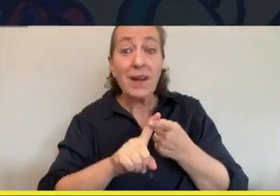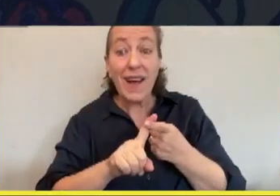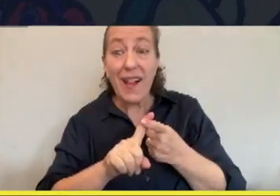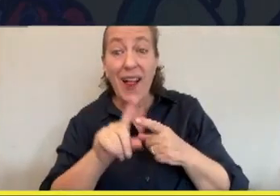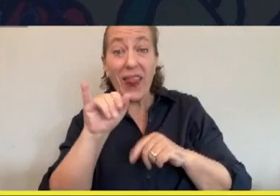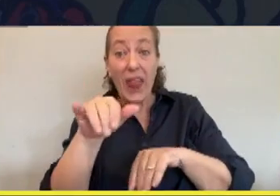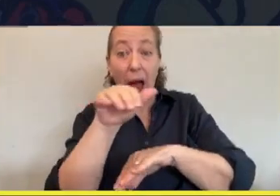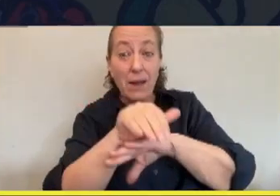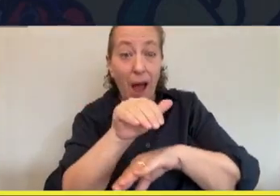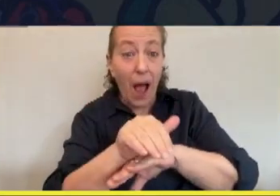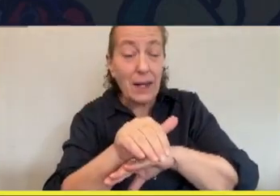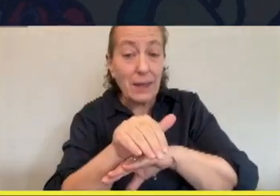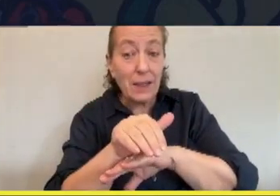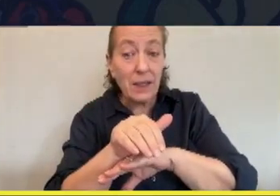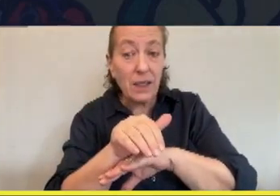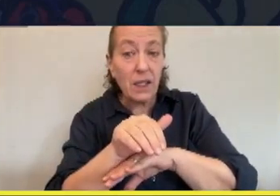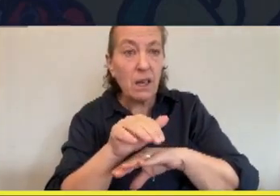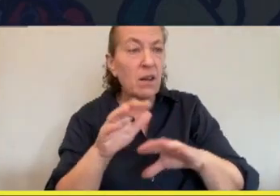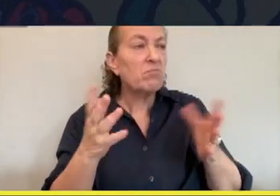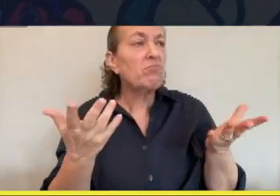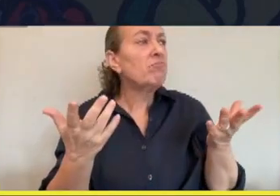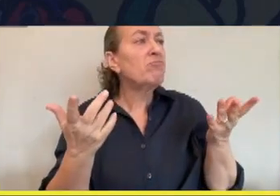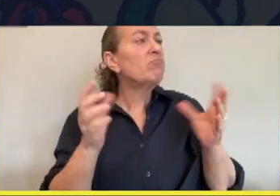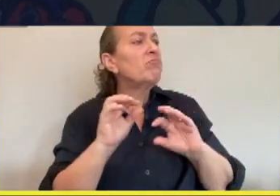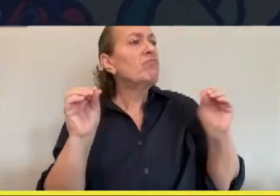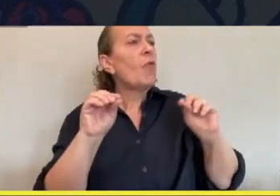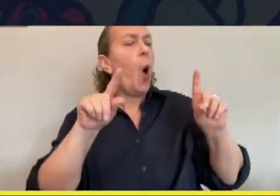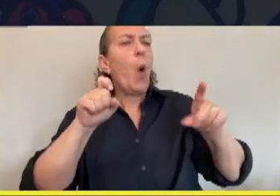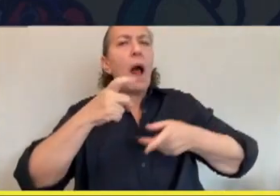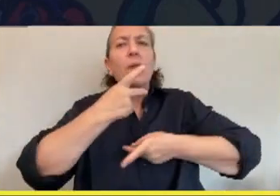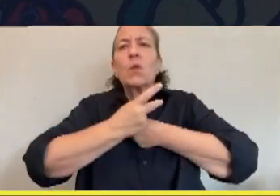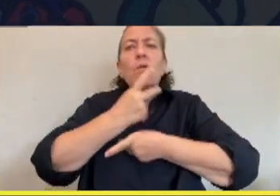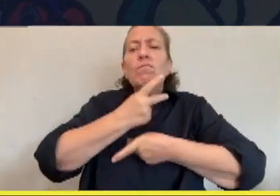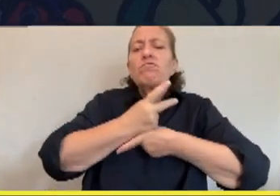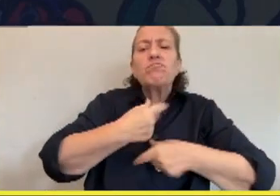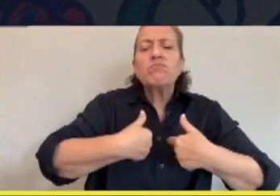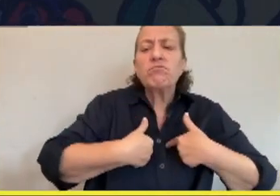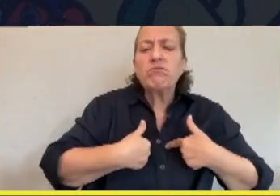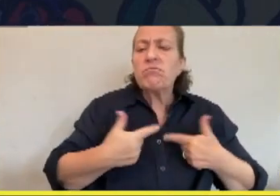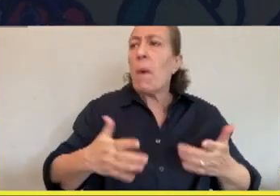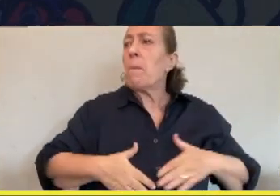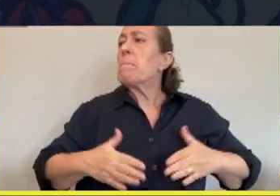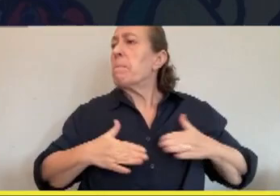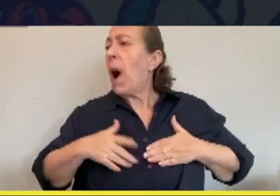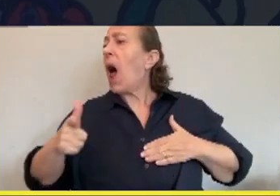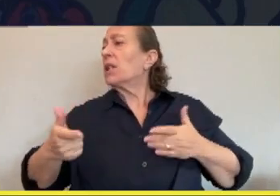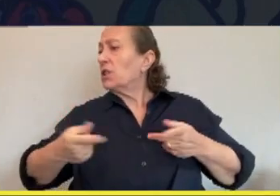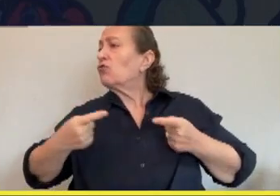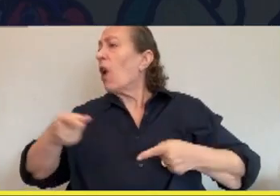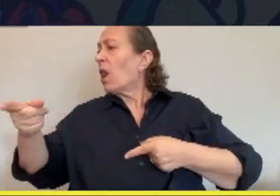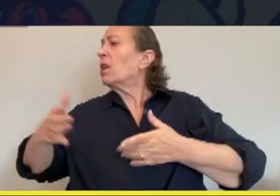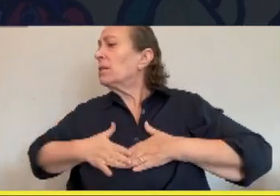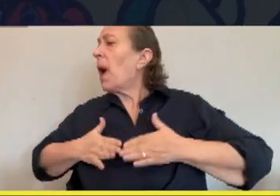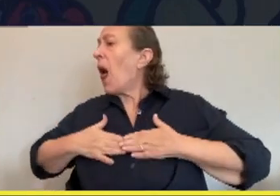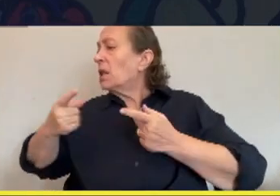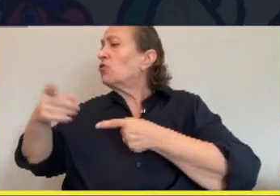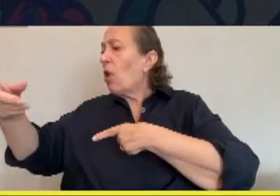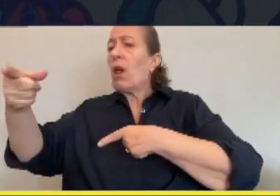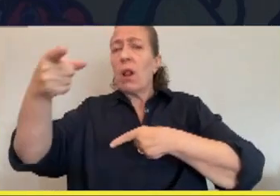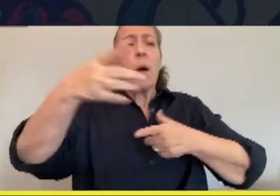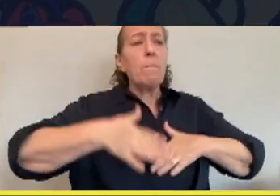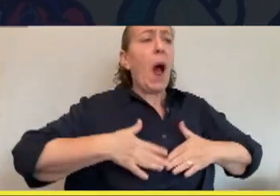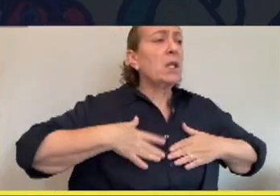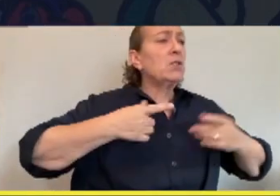had to ask to be looked out for, and all of us had bodies we were still struggling to love, and I stopped noticing the